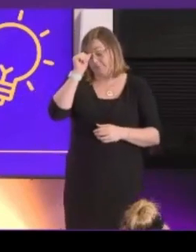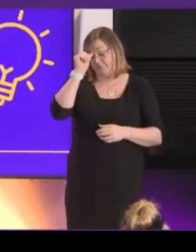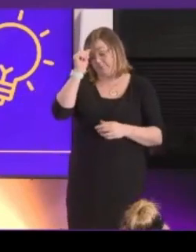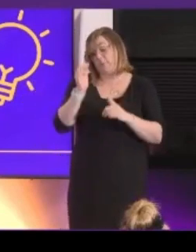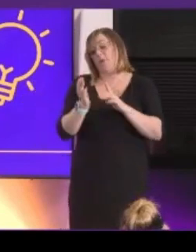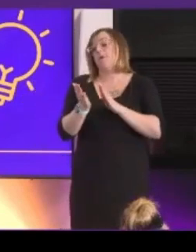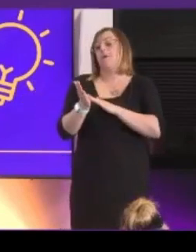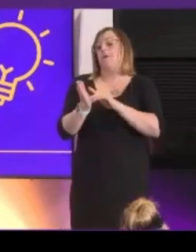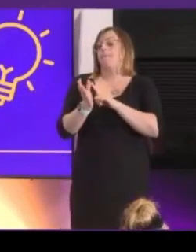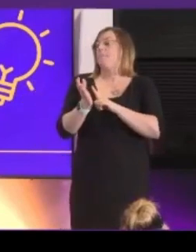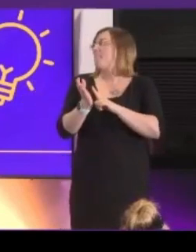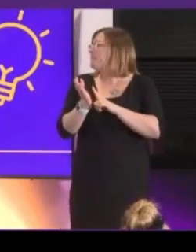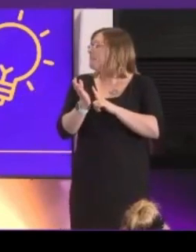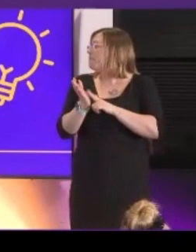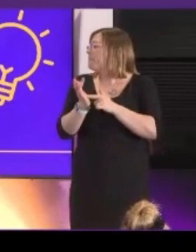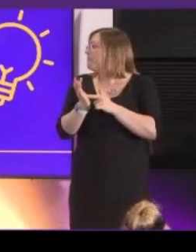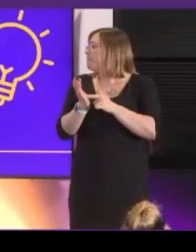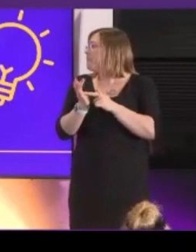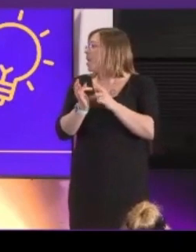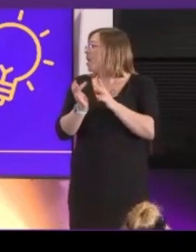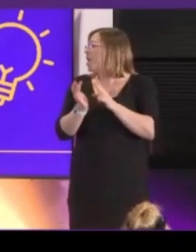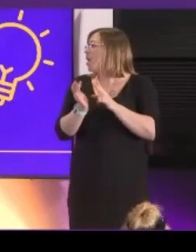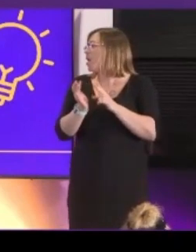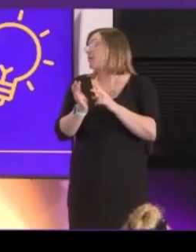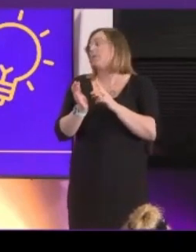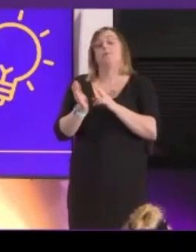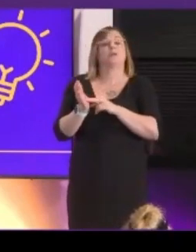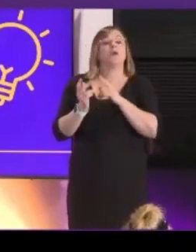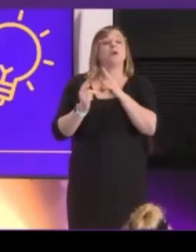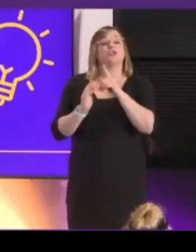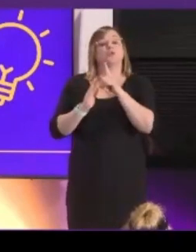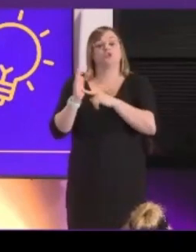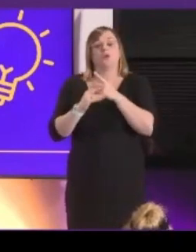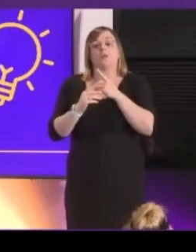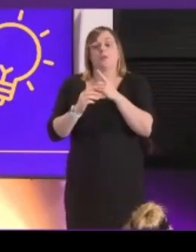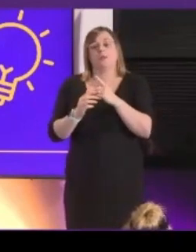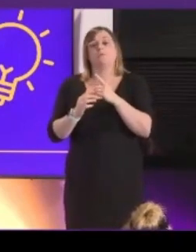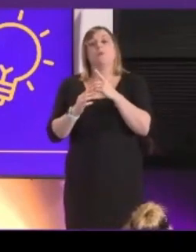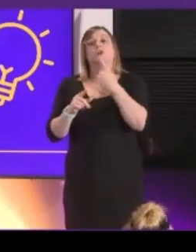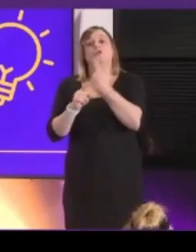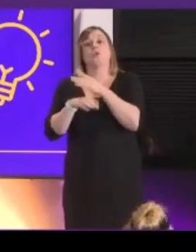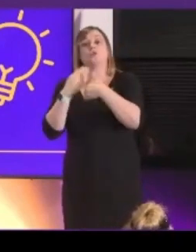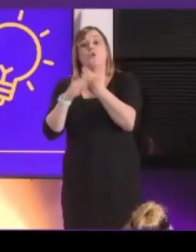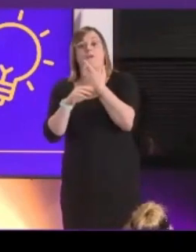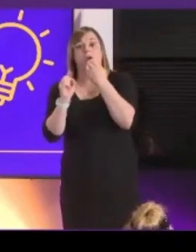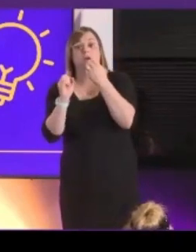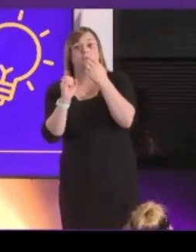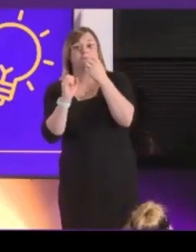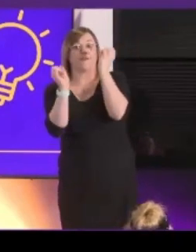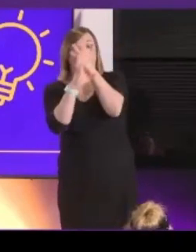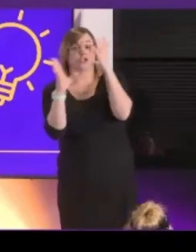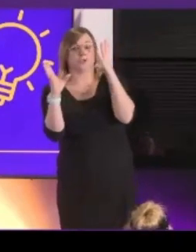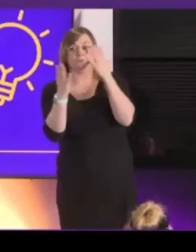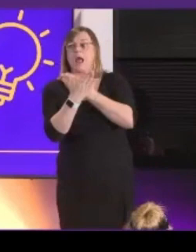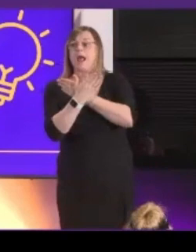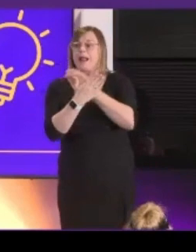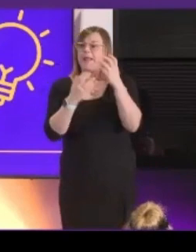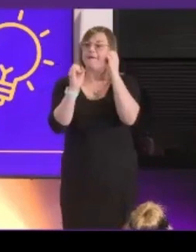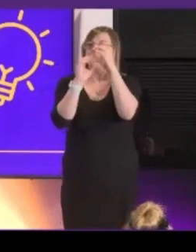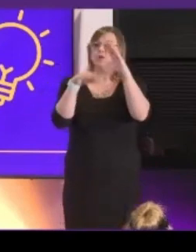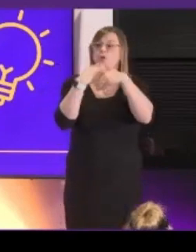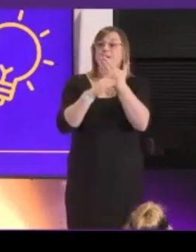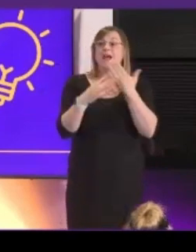Marley, so Jonathan talked about the vision and a clear vision for